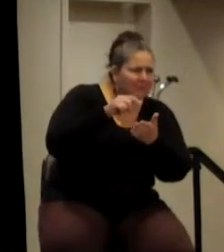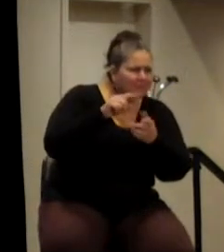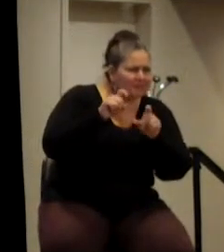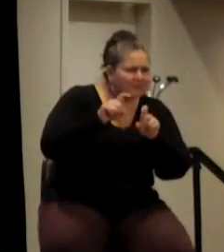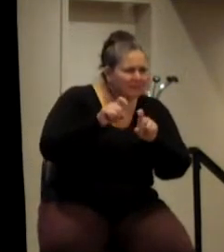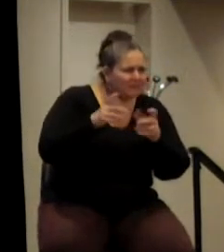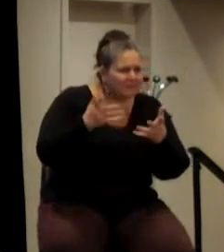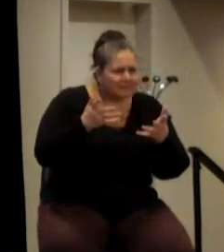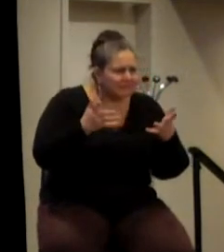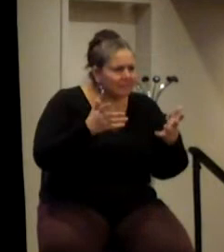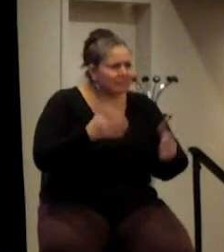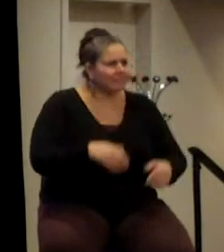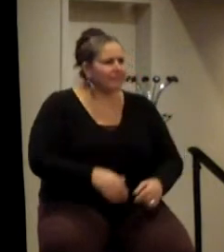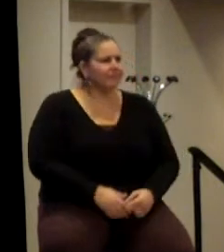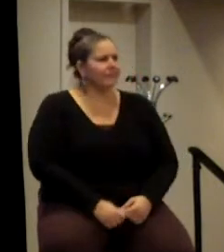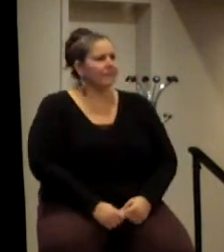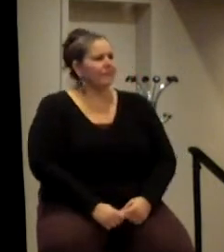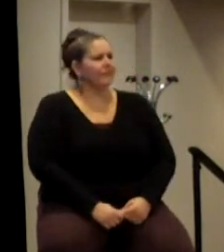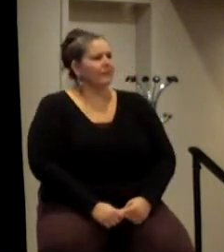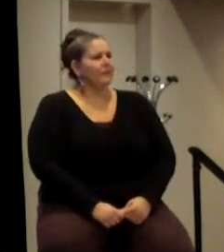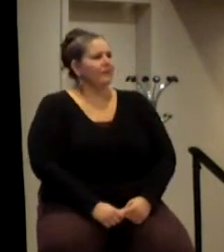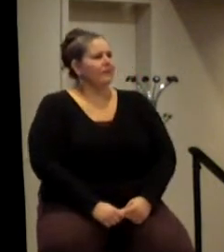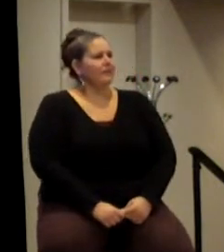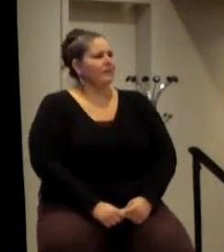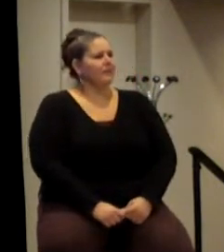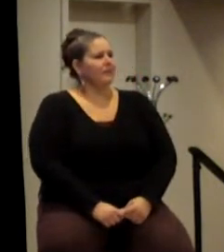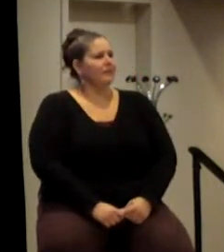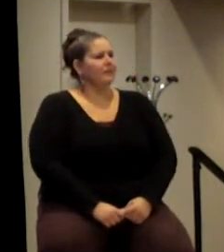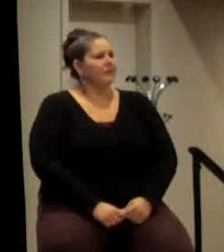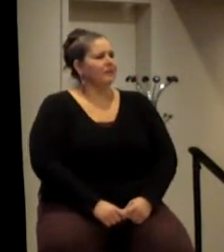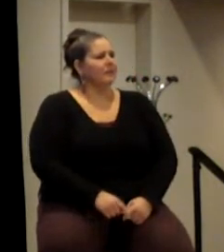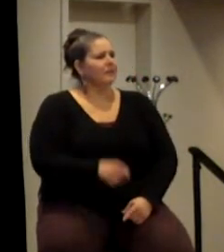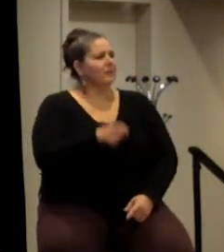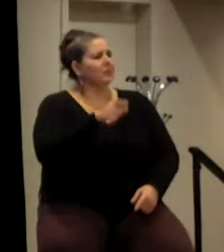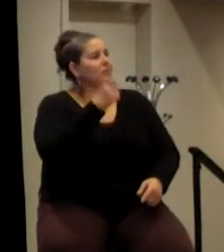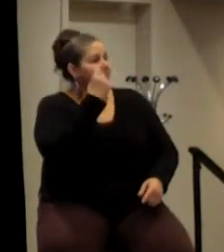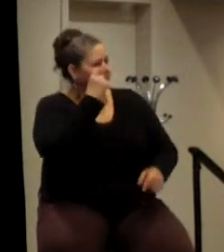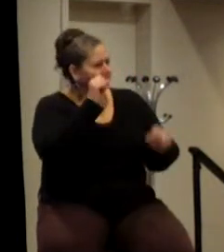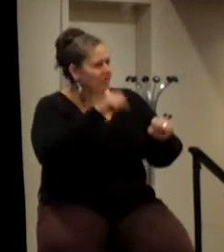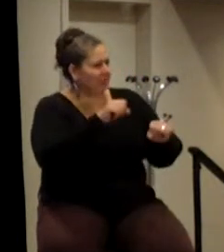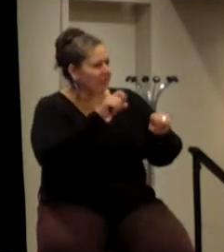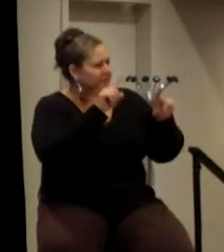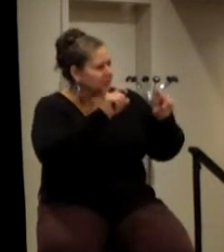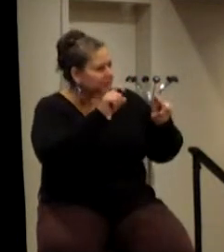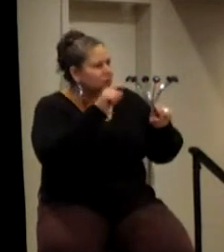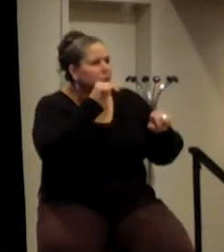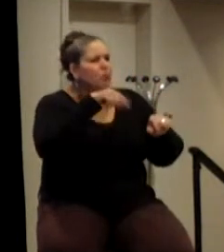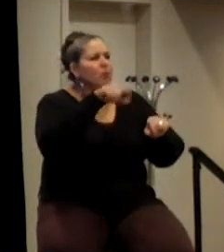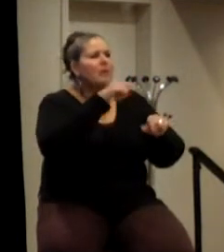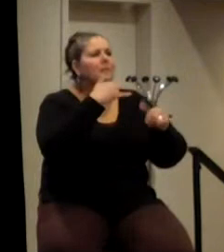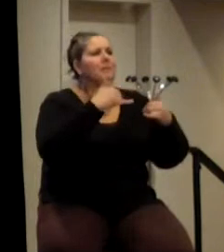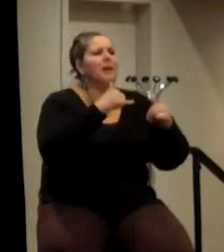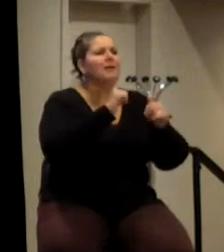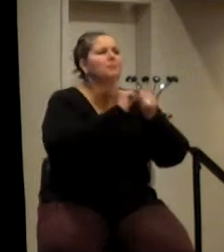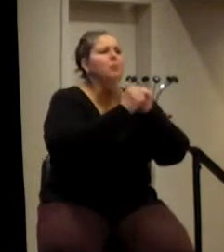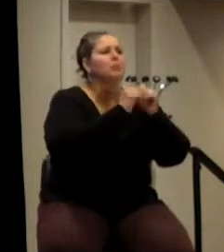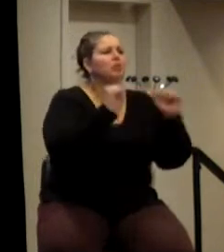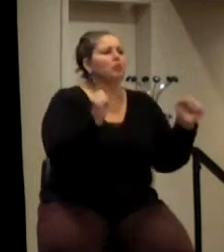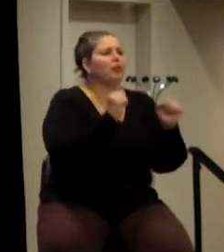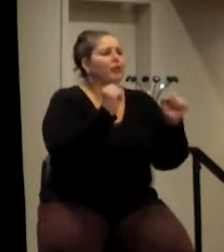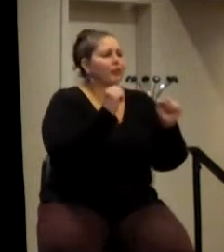and for athletics. That's our rule. Why do we do that? Because we don't need situations where we